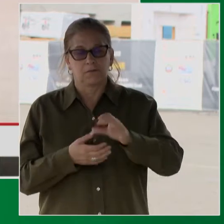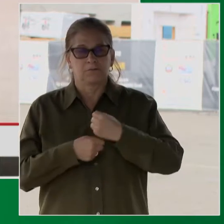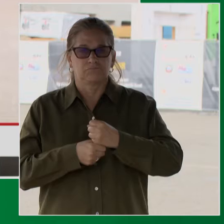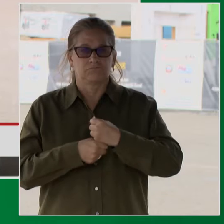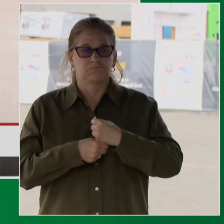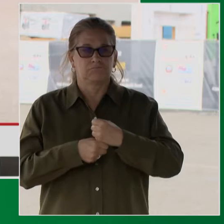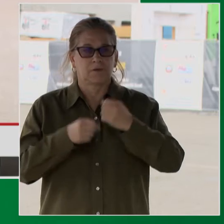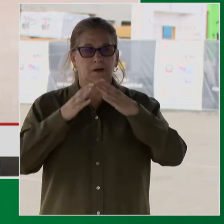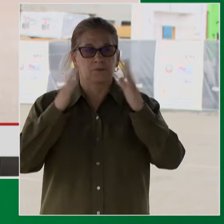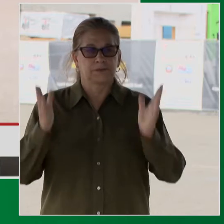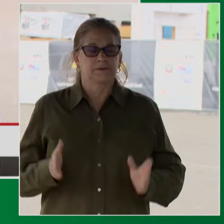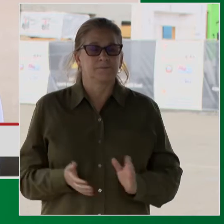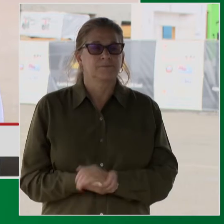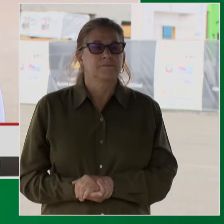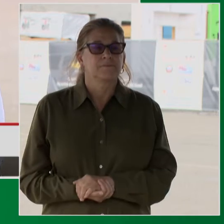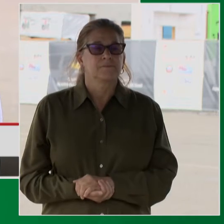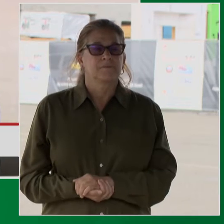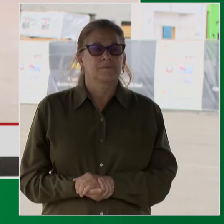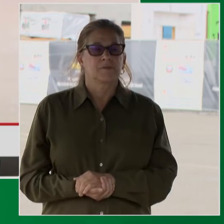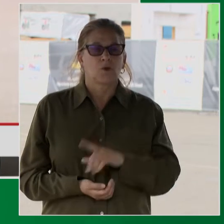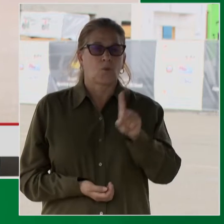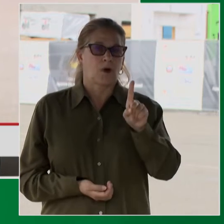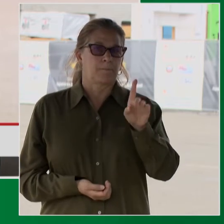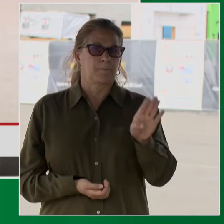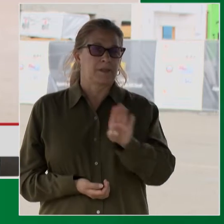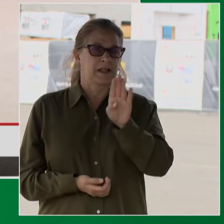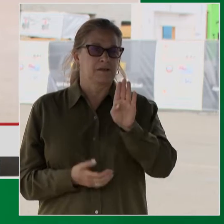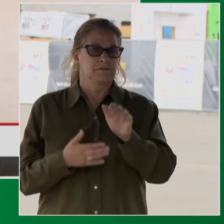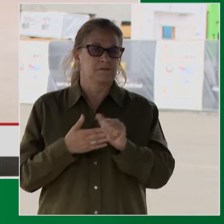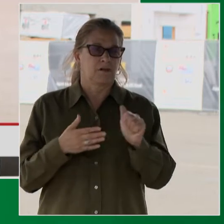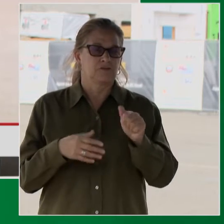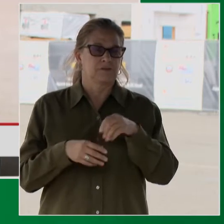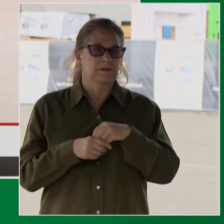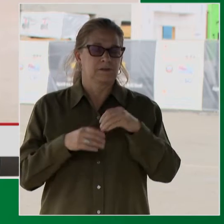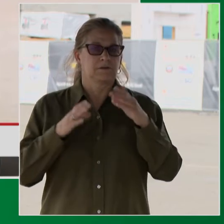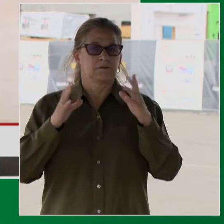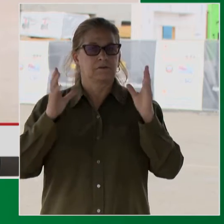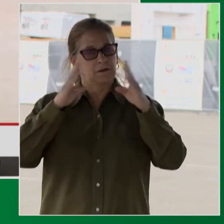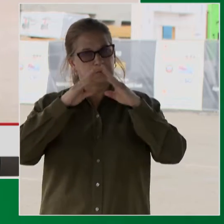has invested $1 billion in the Housing Production